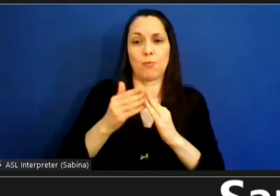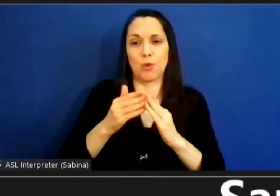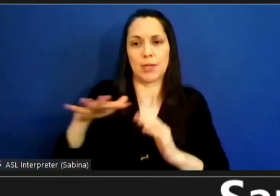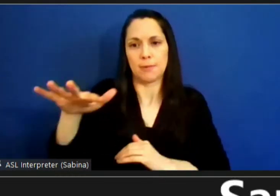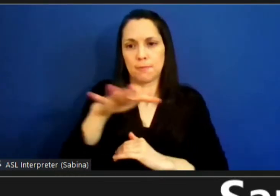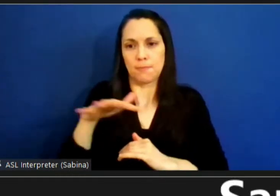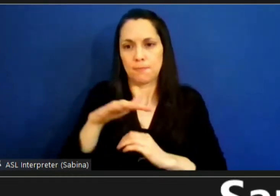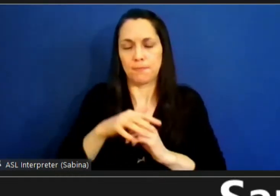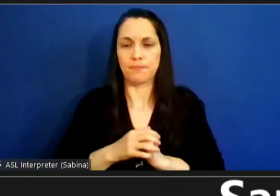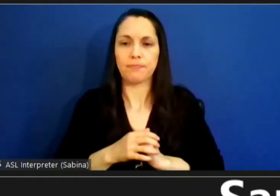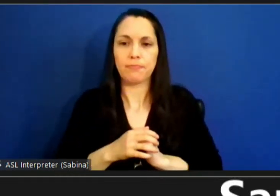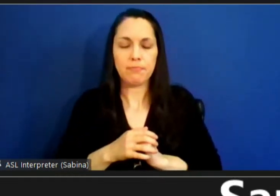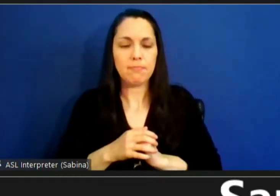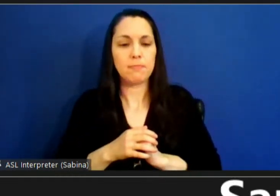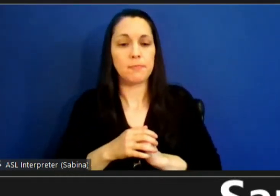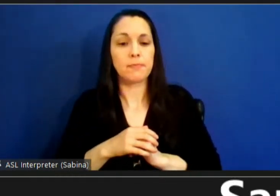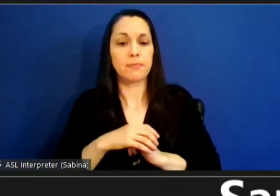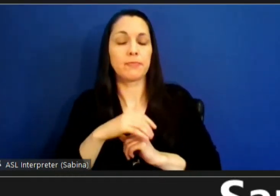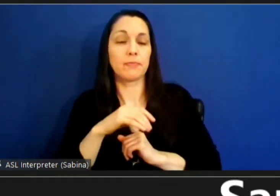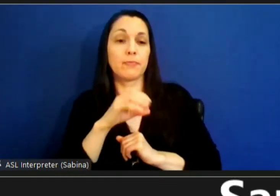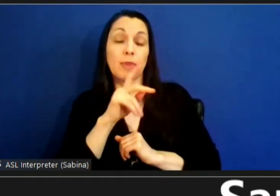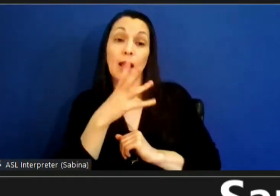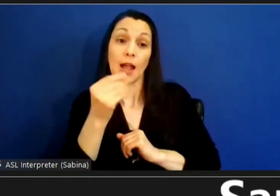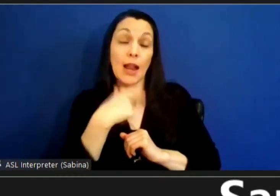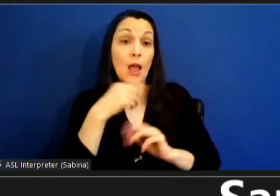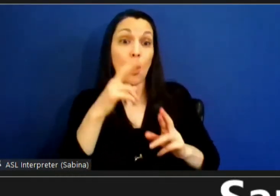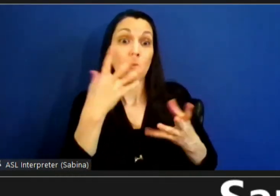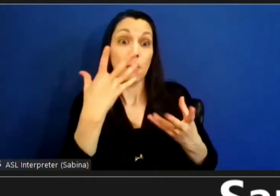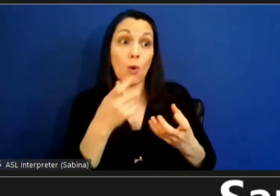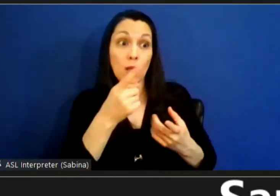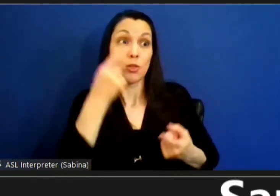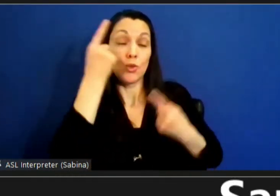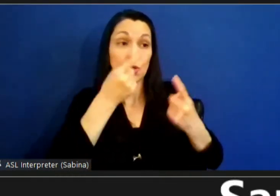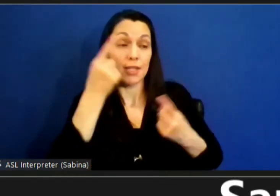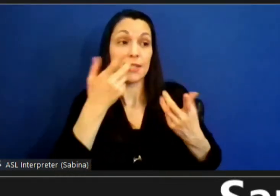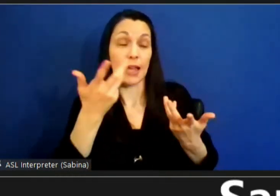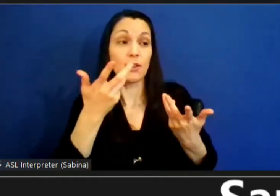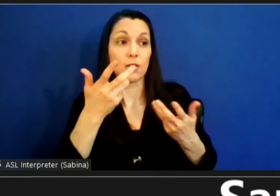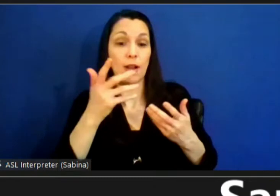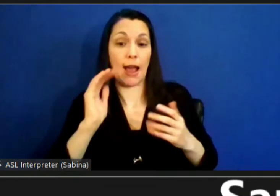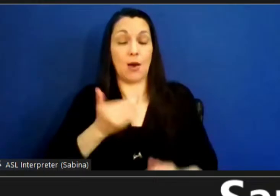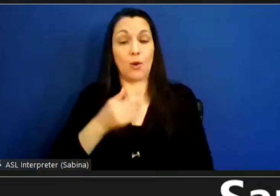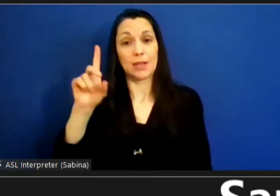And I hope that we can consider the safety of our democracy as well. Thank you. Good.